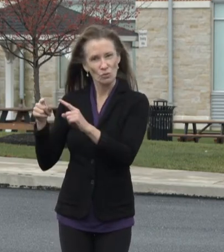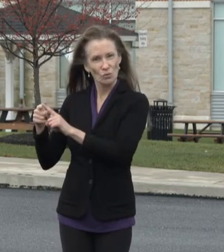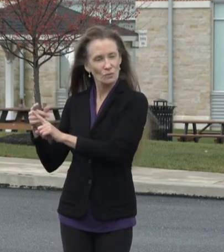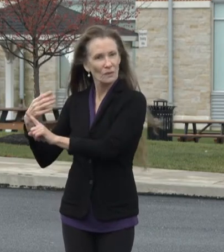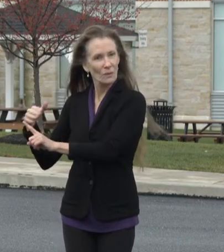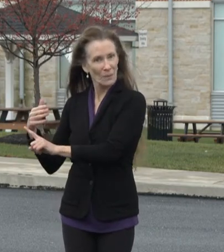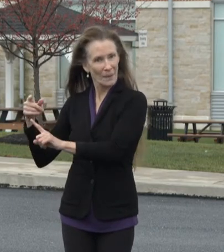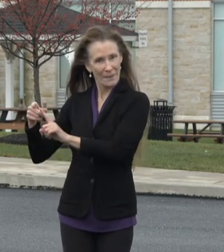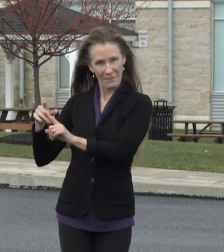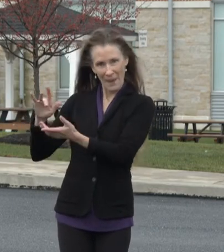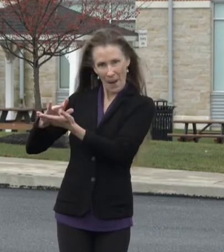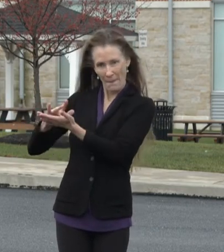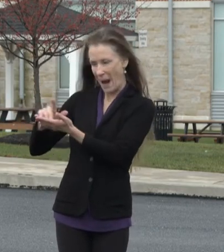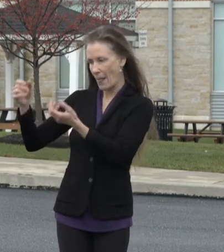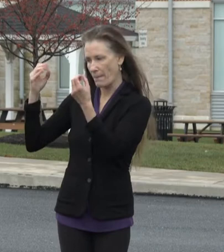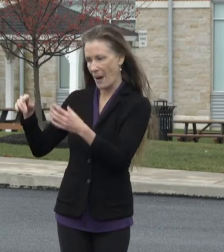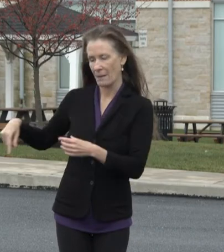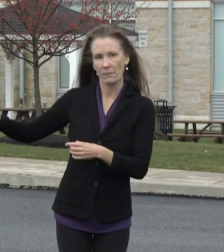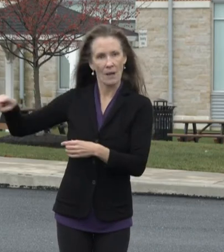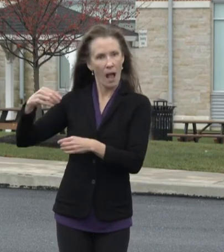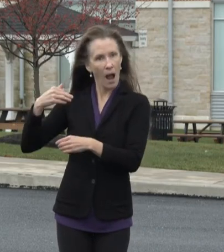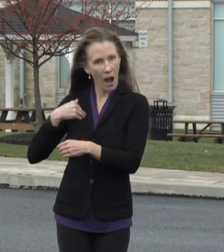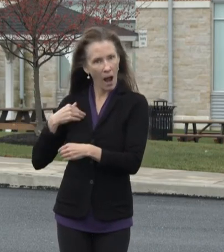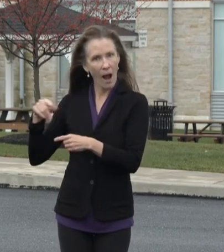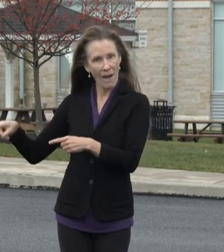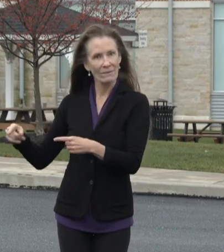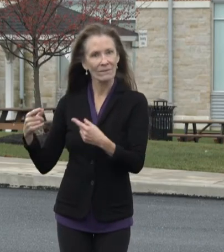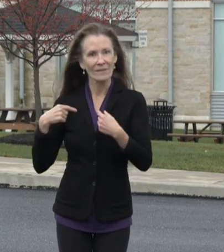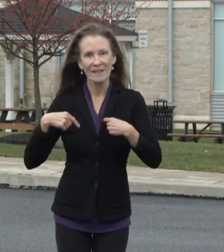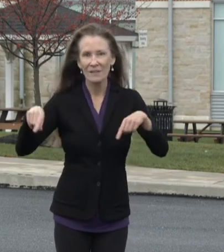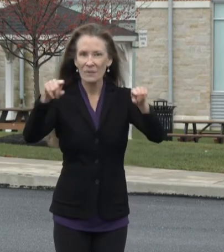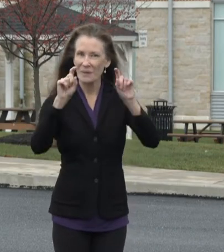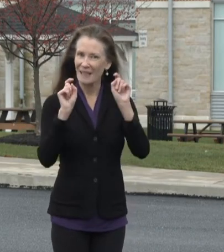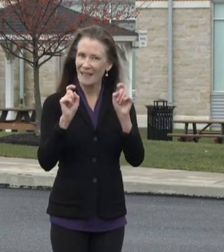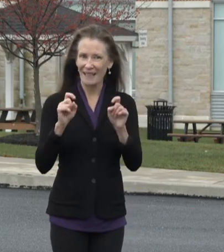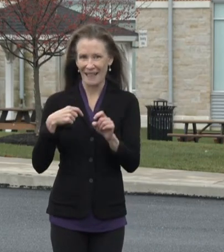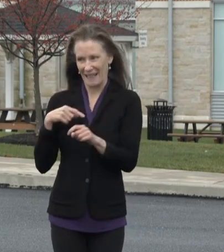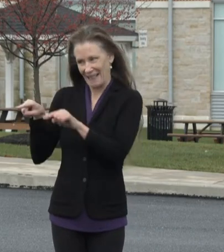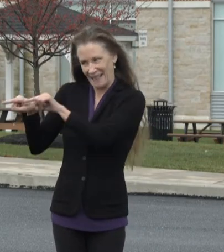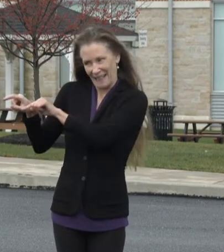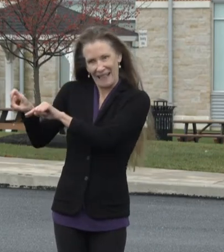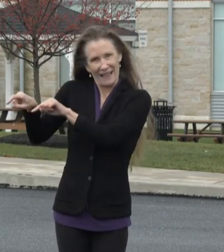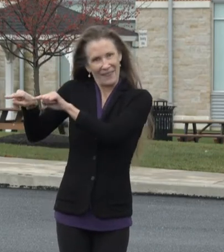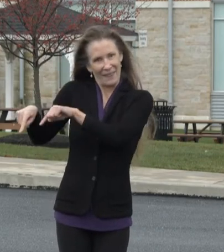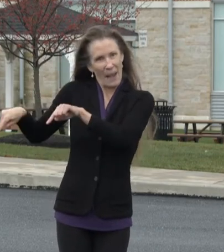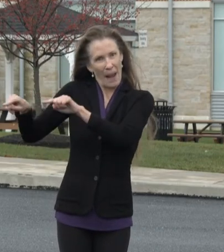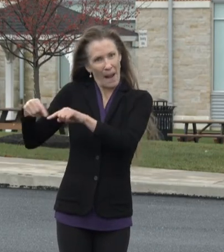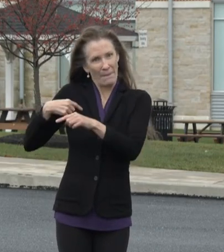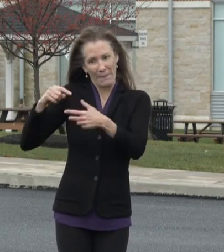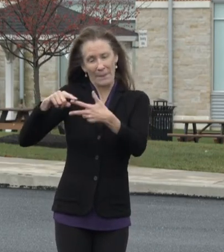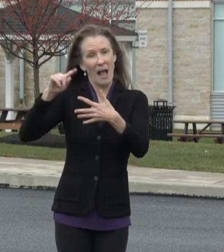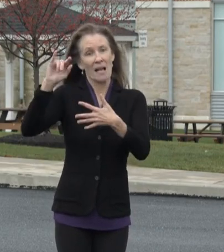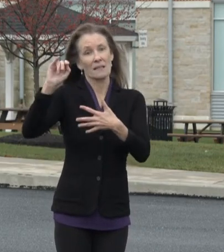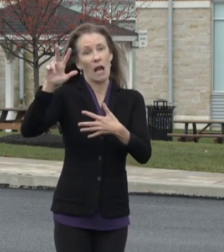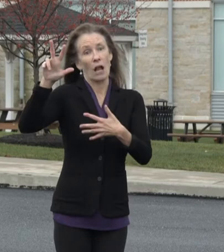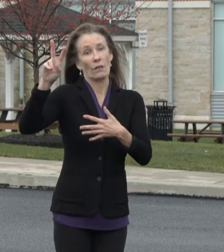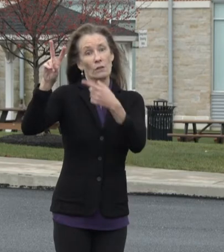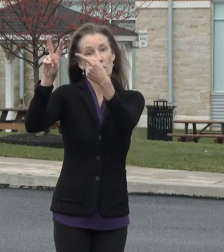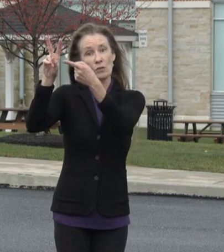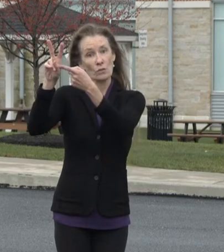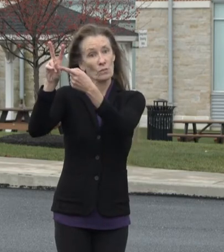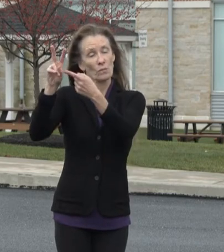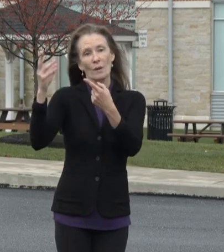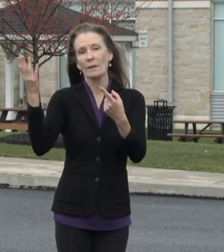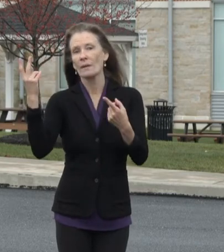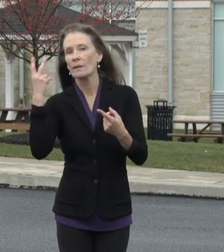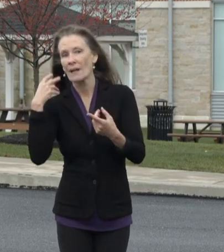profession. So the challenge is being able to keep them for longer periods of time. Title 32 enables that. It gives them additional coverages that